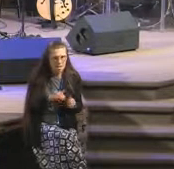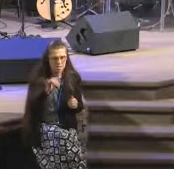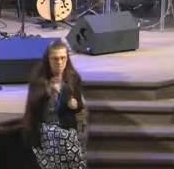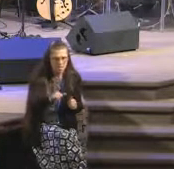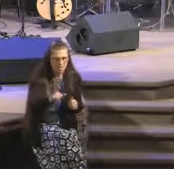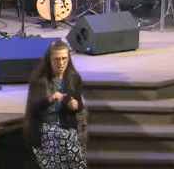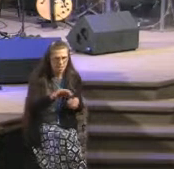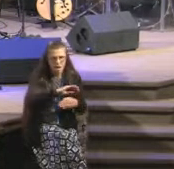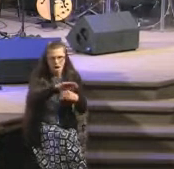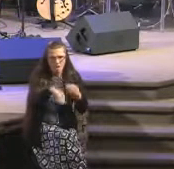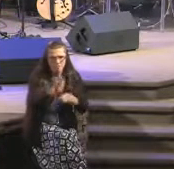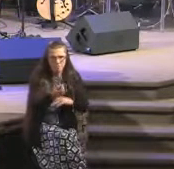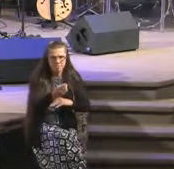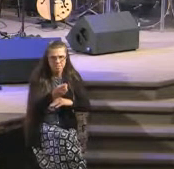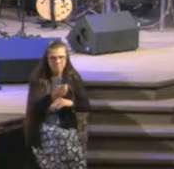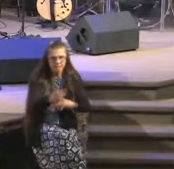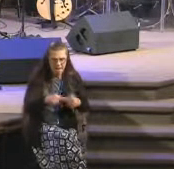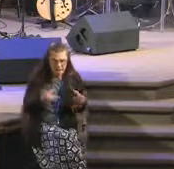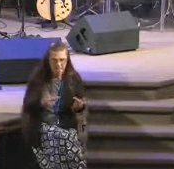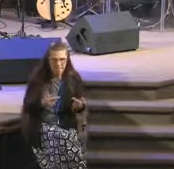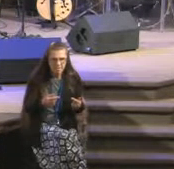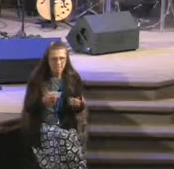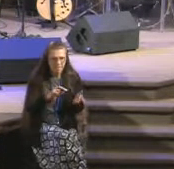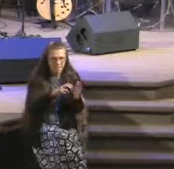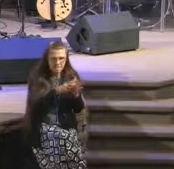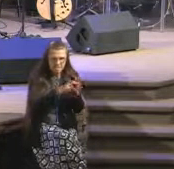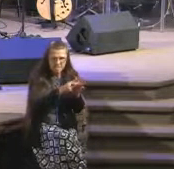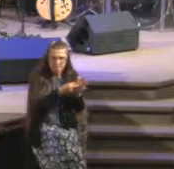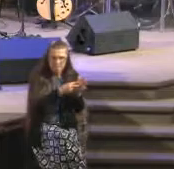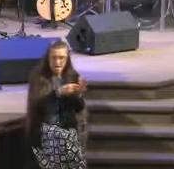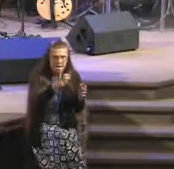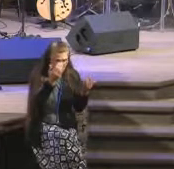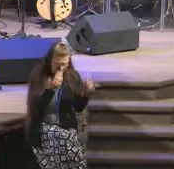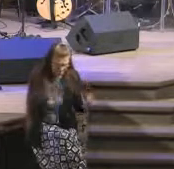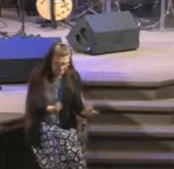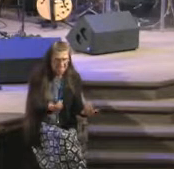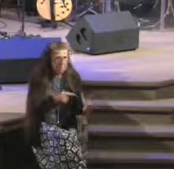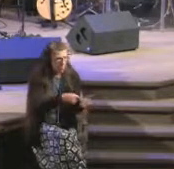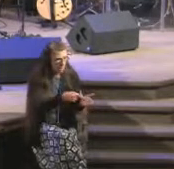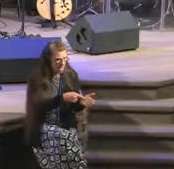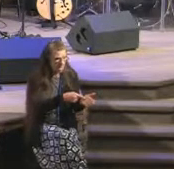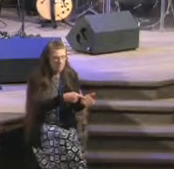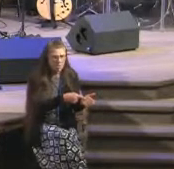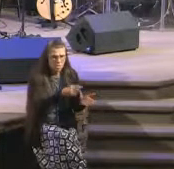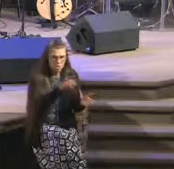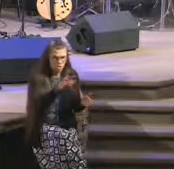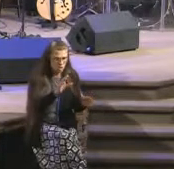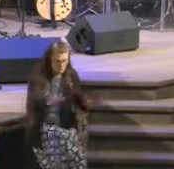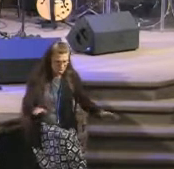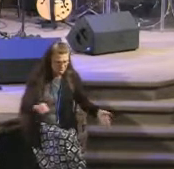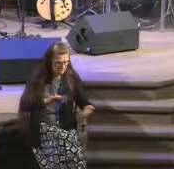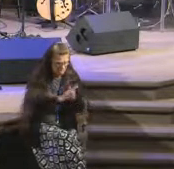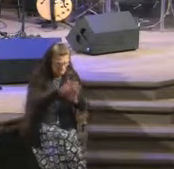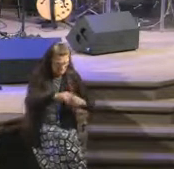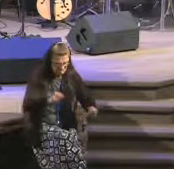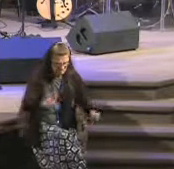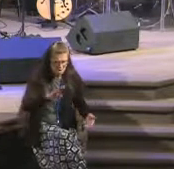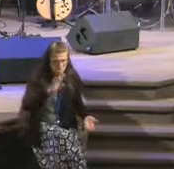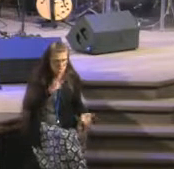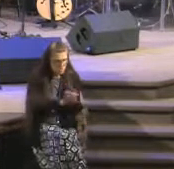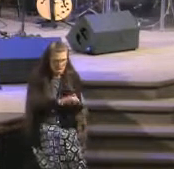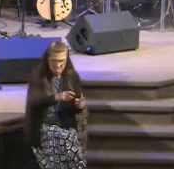days explaining to these people, here's why you're in Babylon. Here's why your children were killed. Here's why your wife